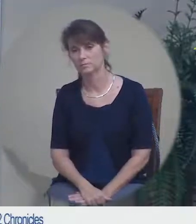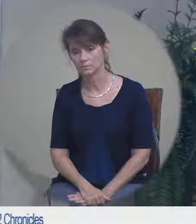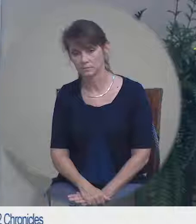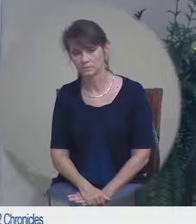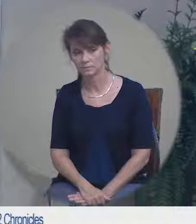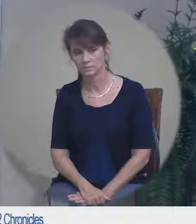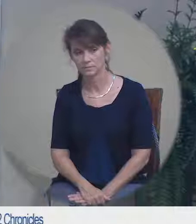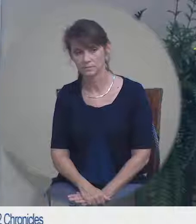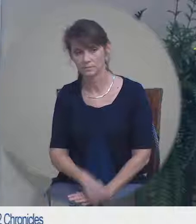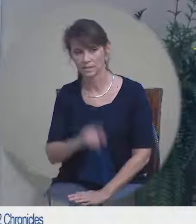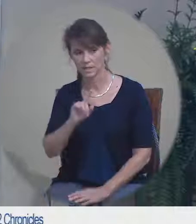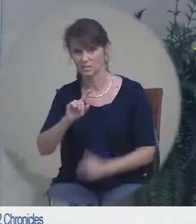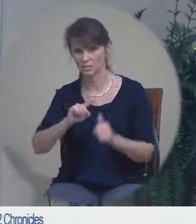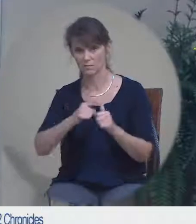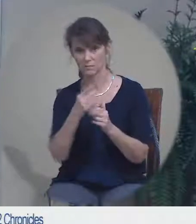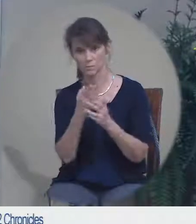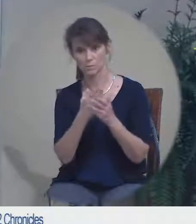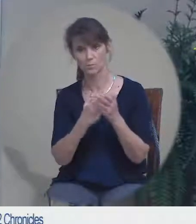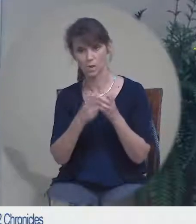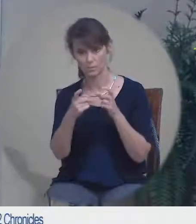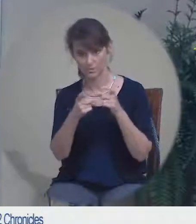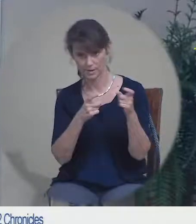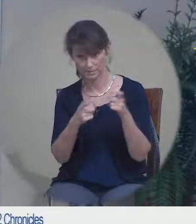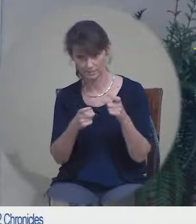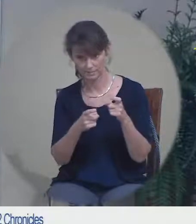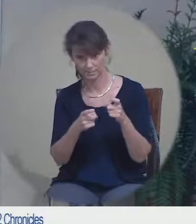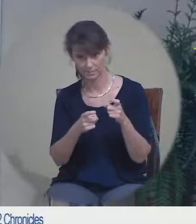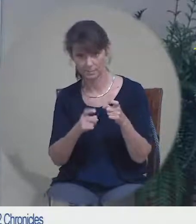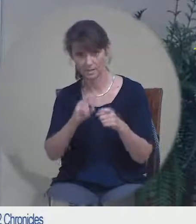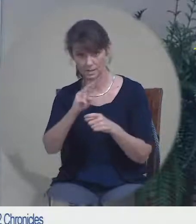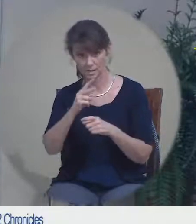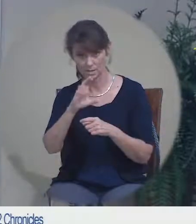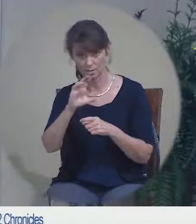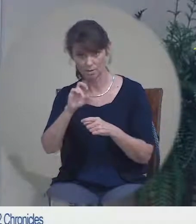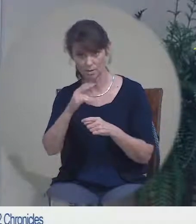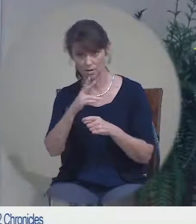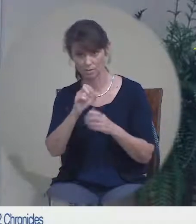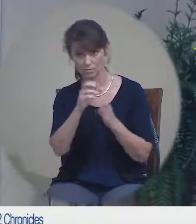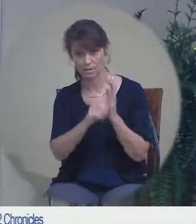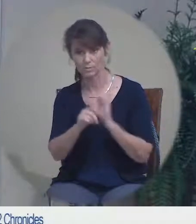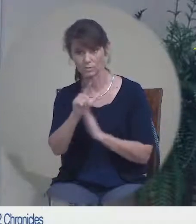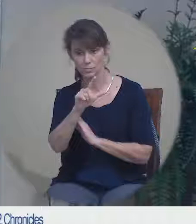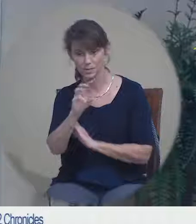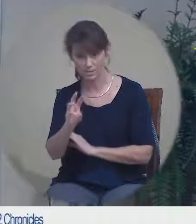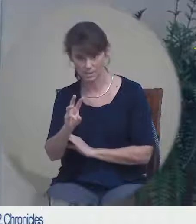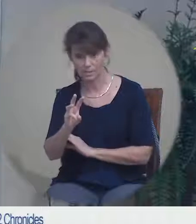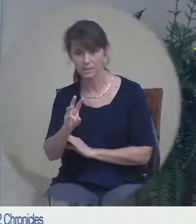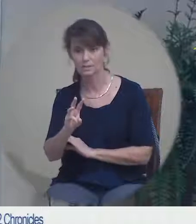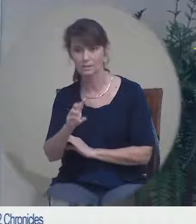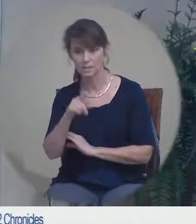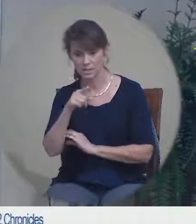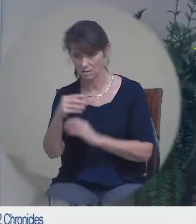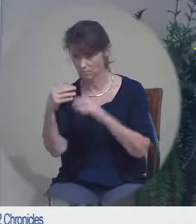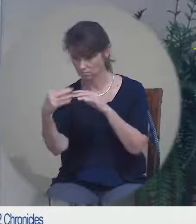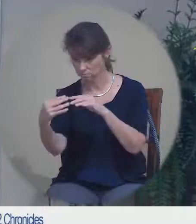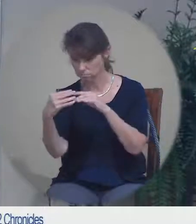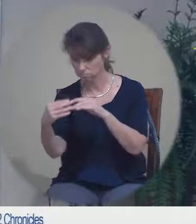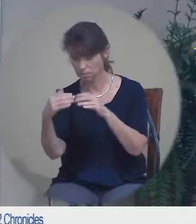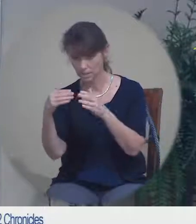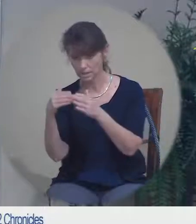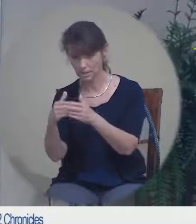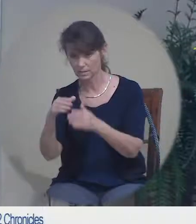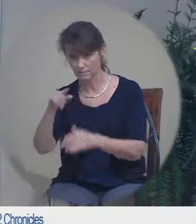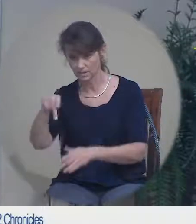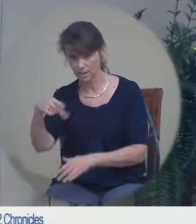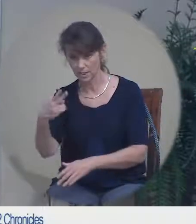beginning in the early part of his reign. I mean, as you go down in 2 Chronicles chapter 26, he warred against the Philistines, and God helped